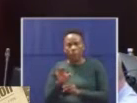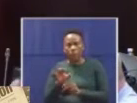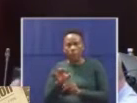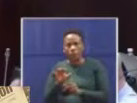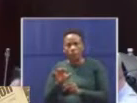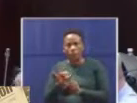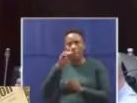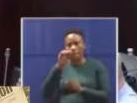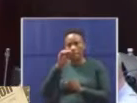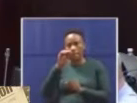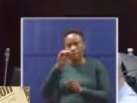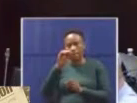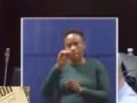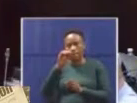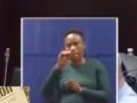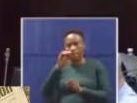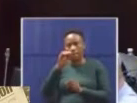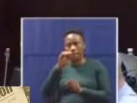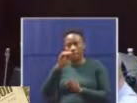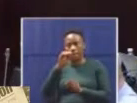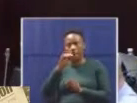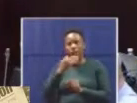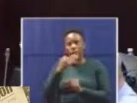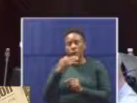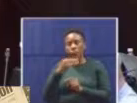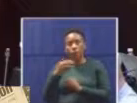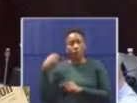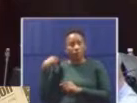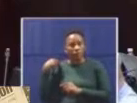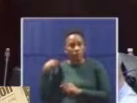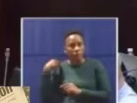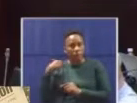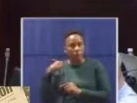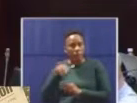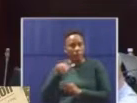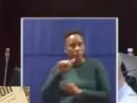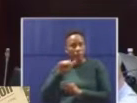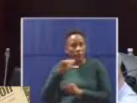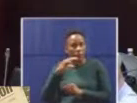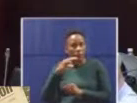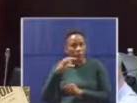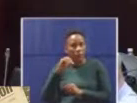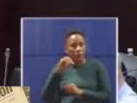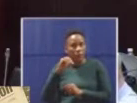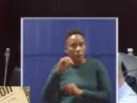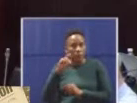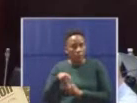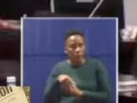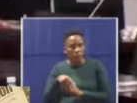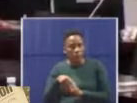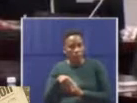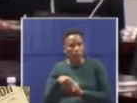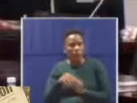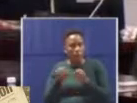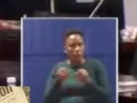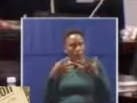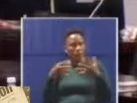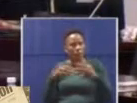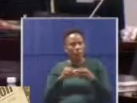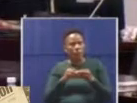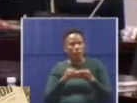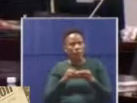road-to-rail policy to reduce the number of large trucks on the roads and to reduce the number of fatal accidents. But we're